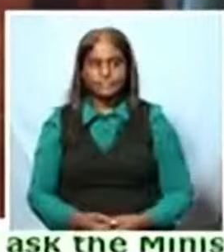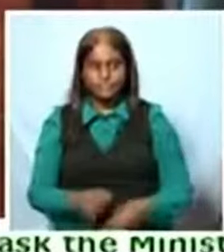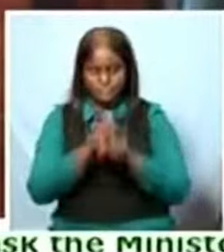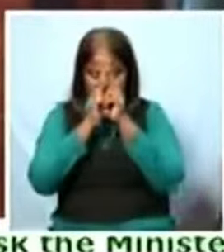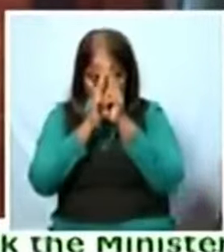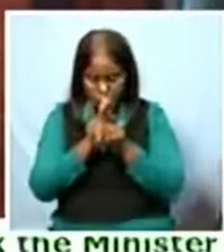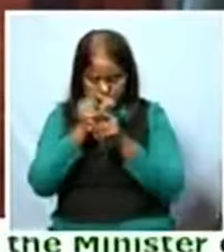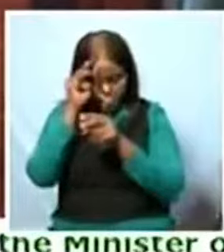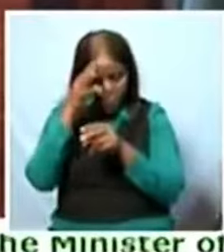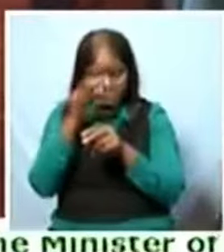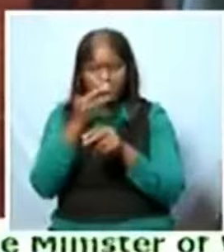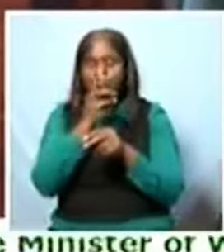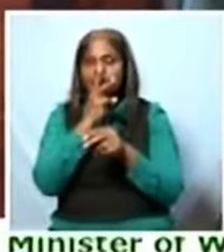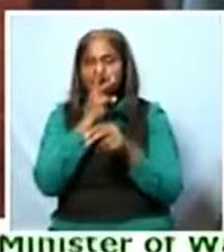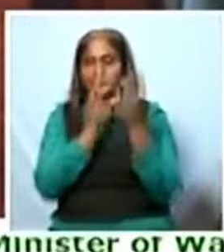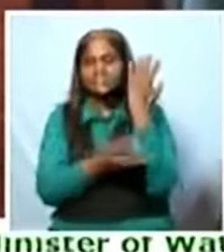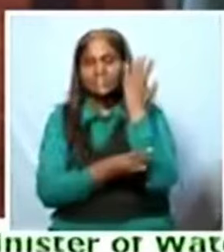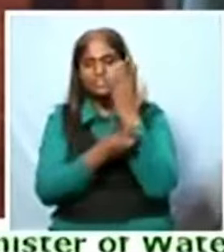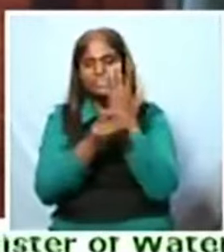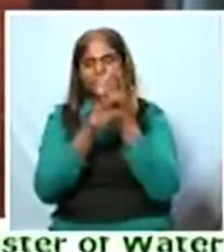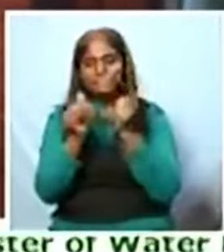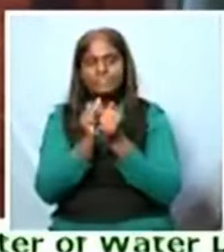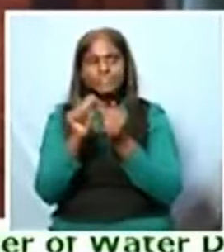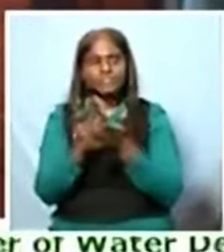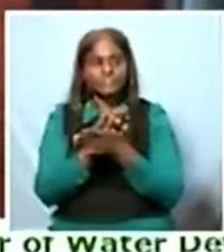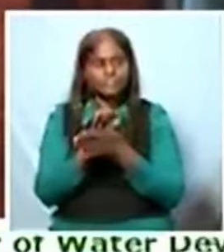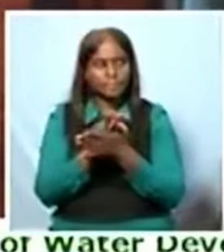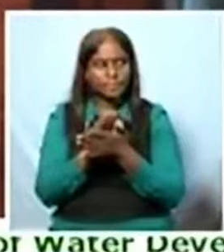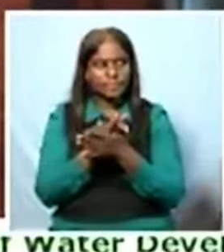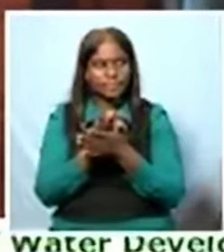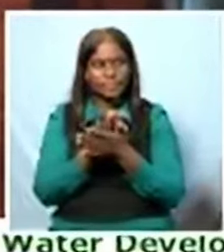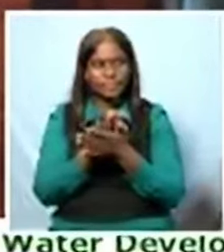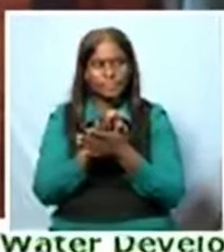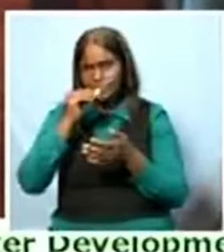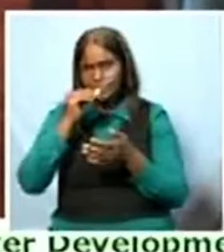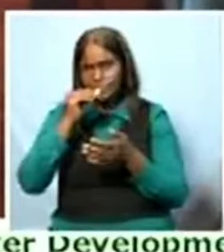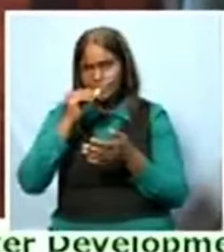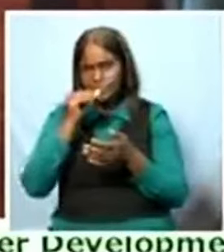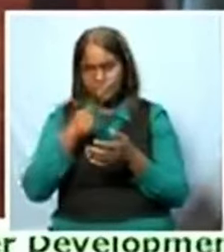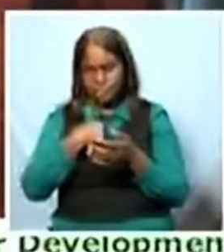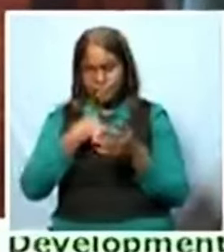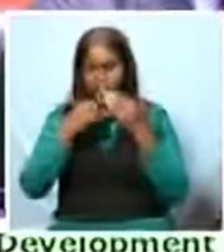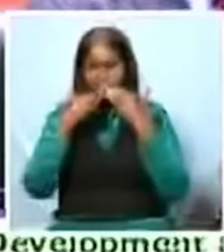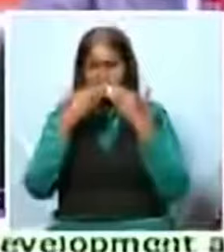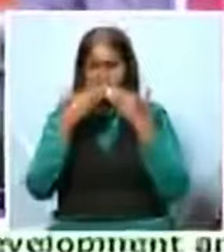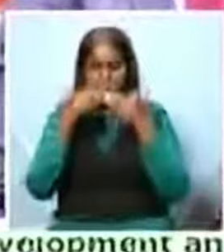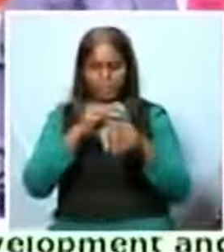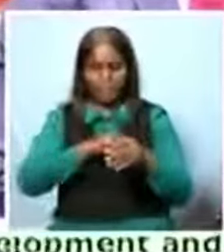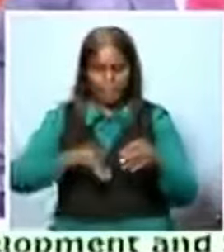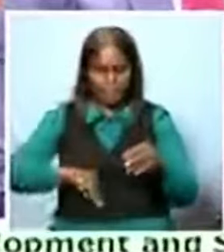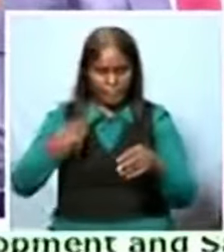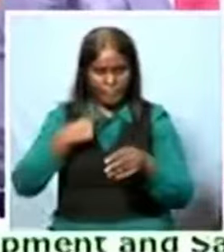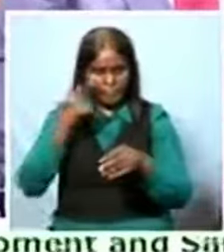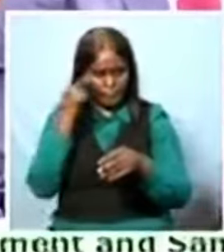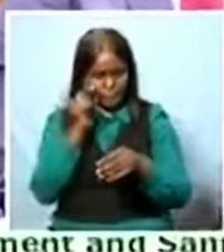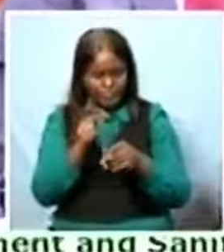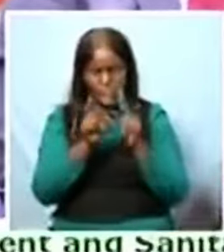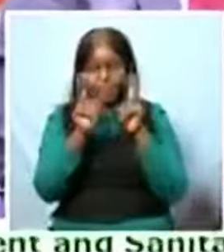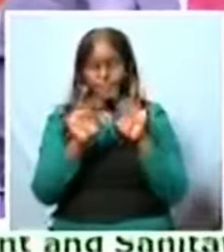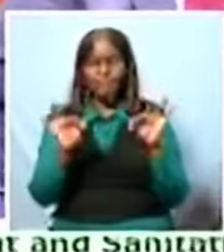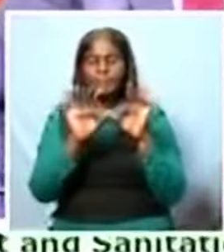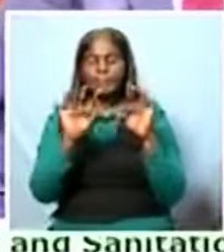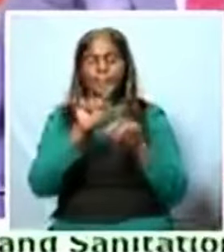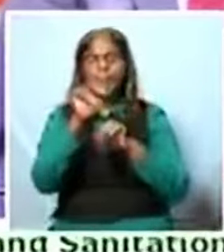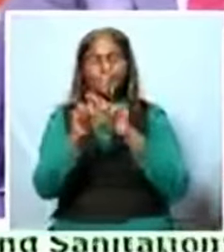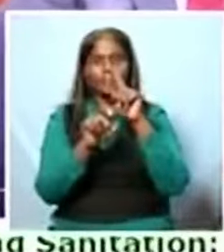Honorable Minister of Water Development and Sanitation. Madam Speaker, let me thank the Member of Parliament for this very, very important